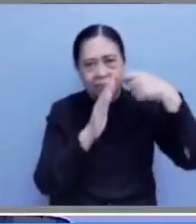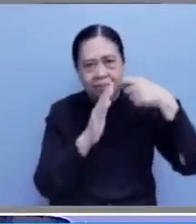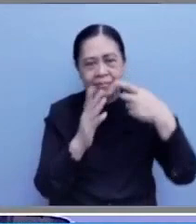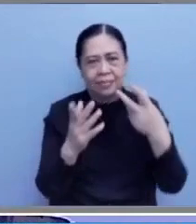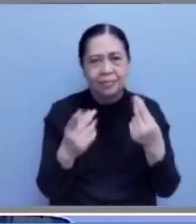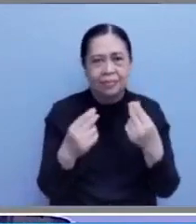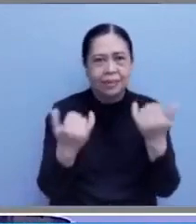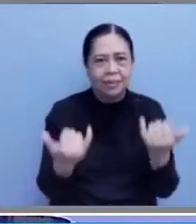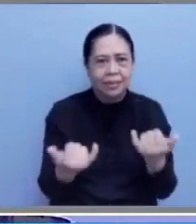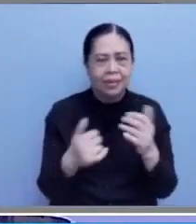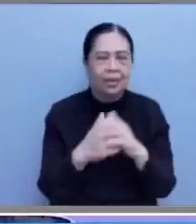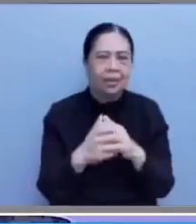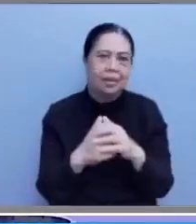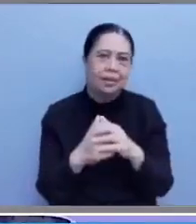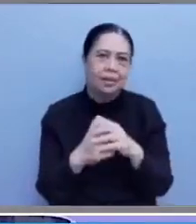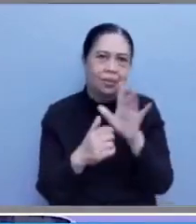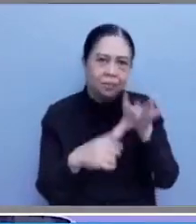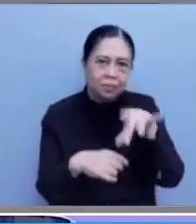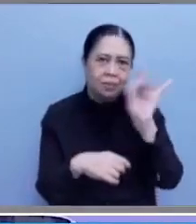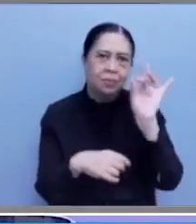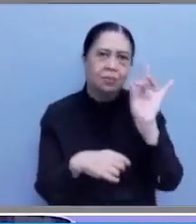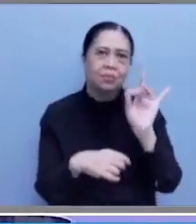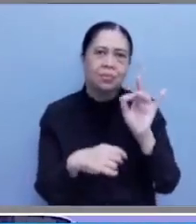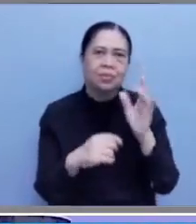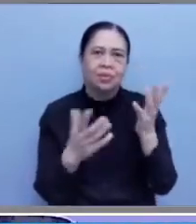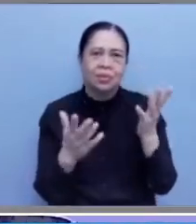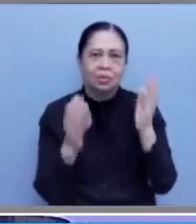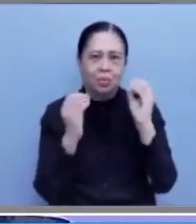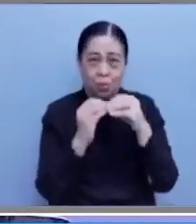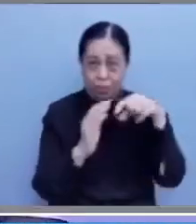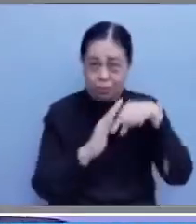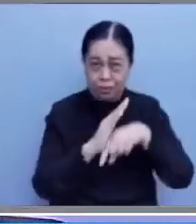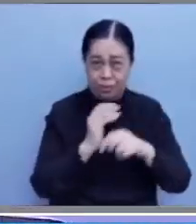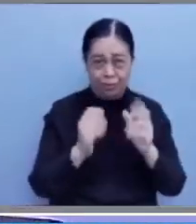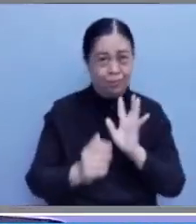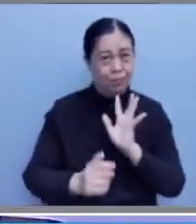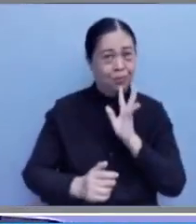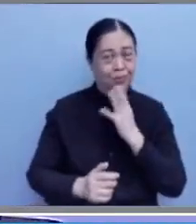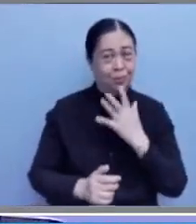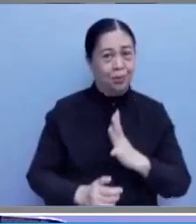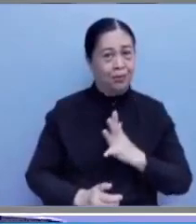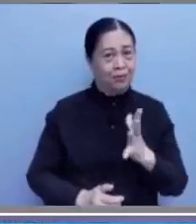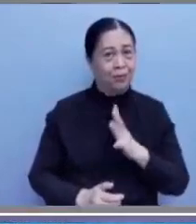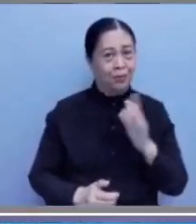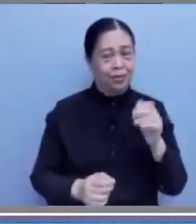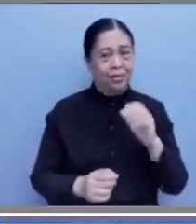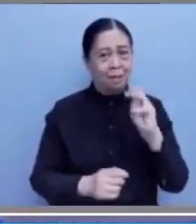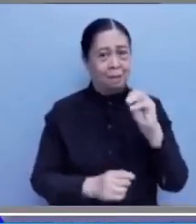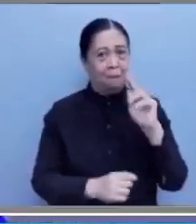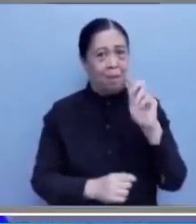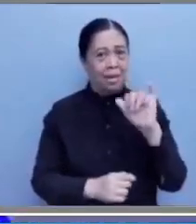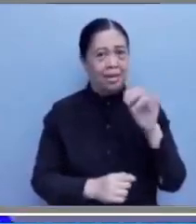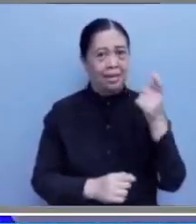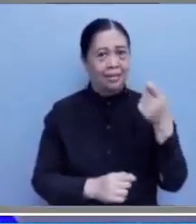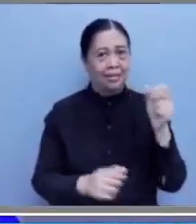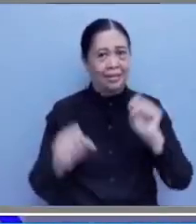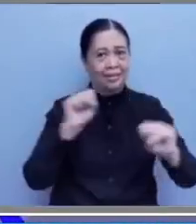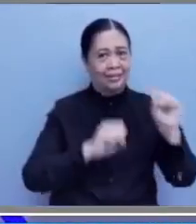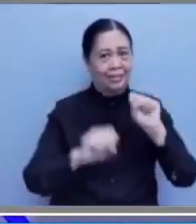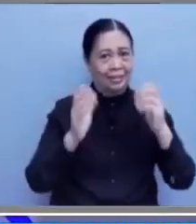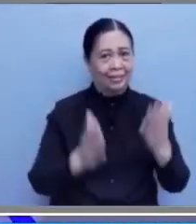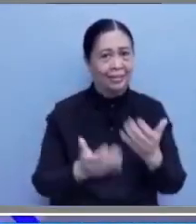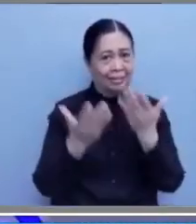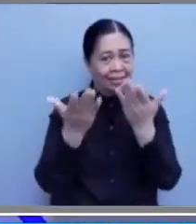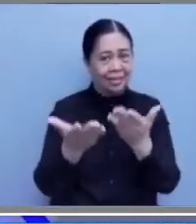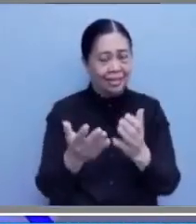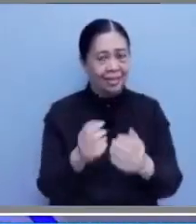may discovery ka na. Mas ano ba, in-depth? Scientist ka na. Mikey the scientist na ba? Ganyan? Yeah. Well,